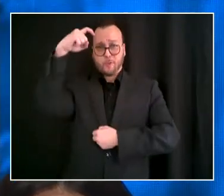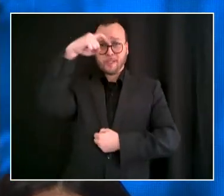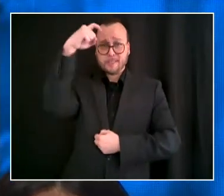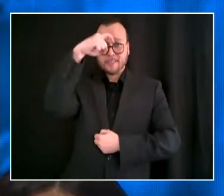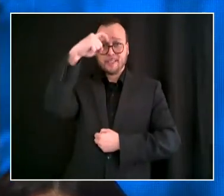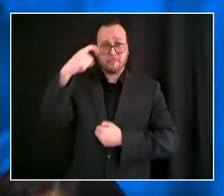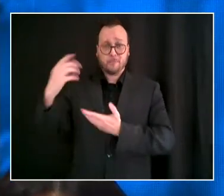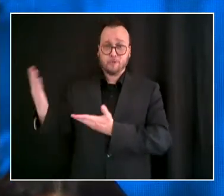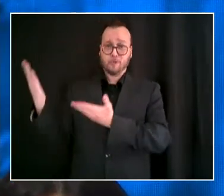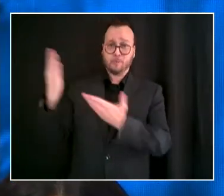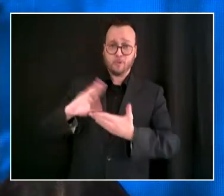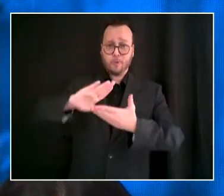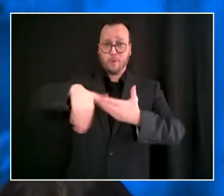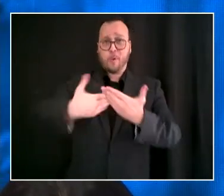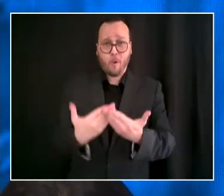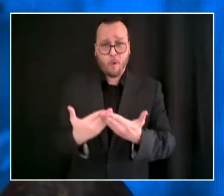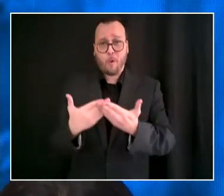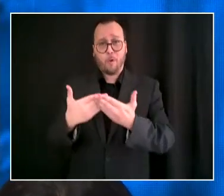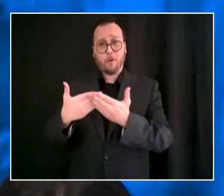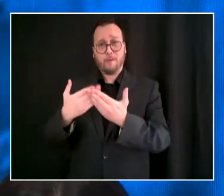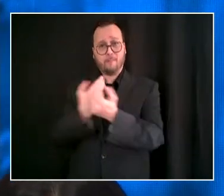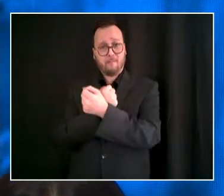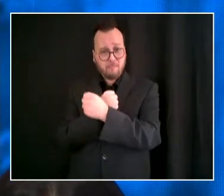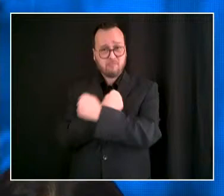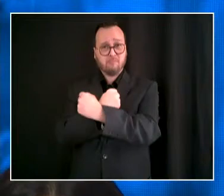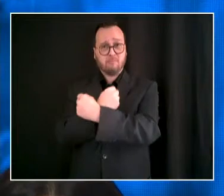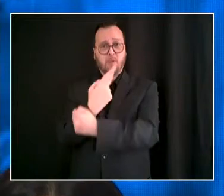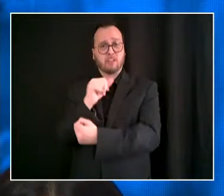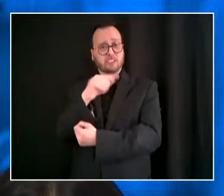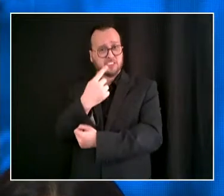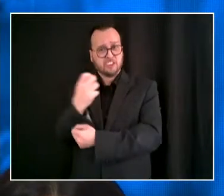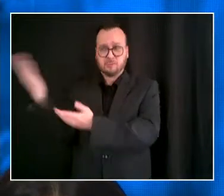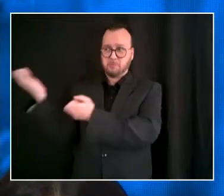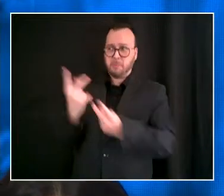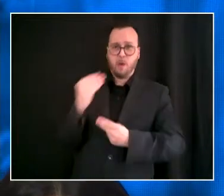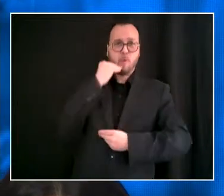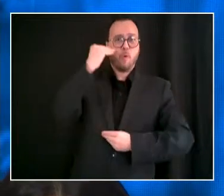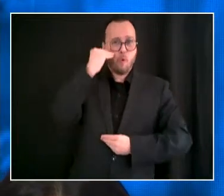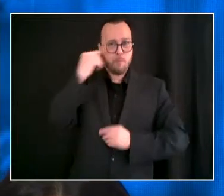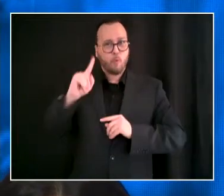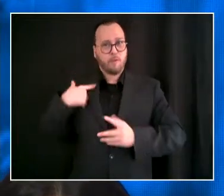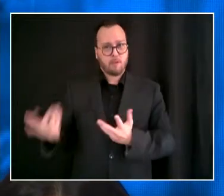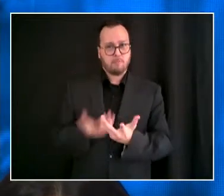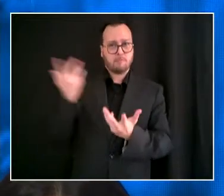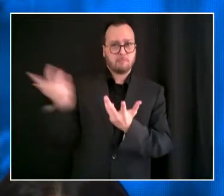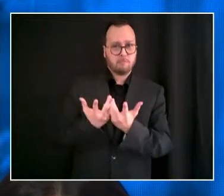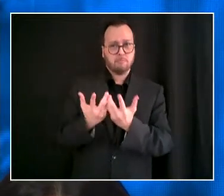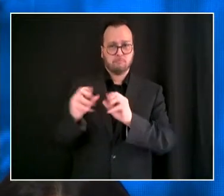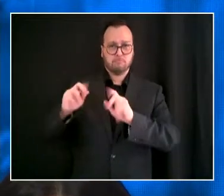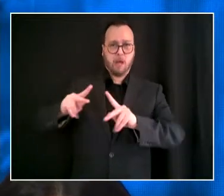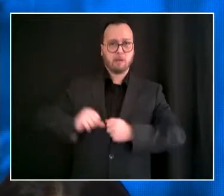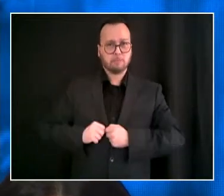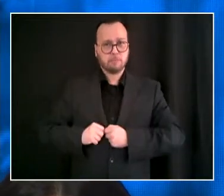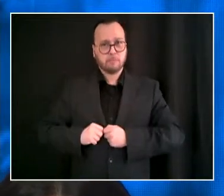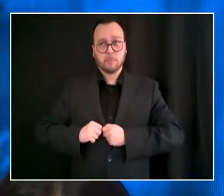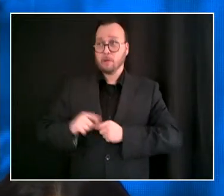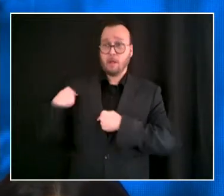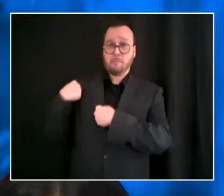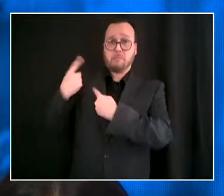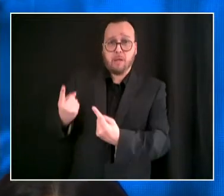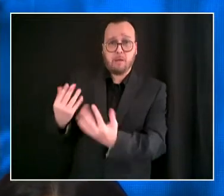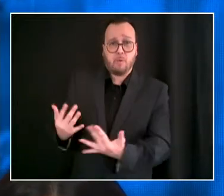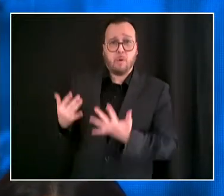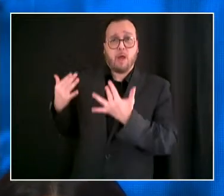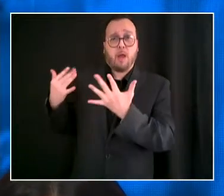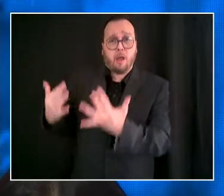bring all of the hostages, return them home where they belong, and when they have been so long, waiting for so long to